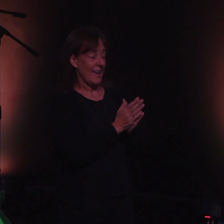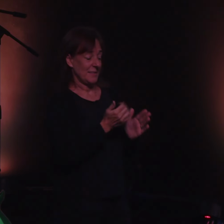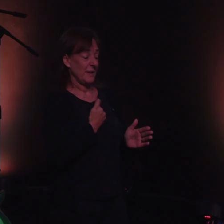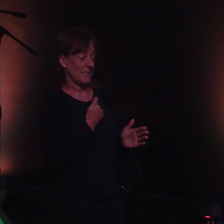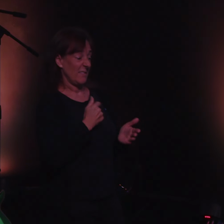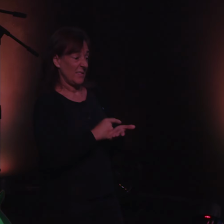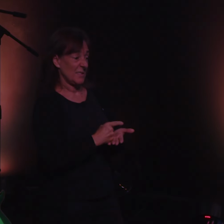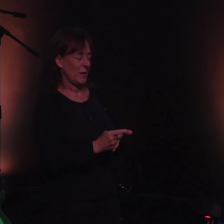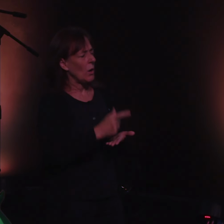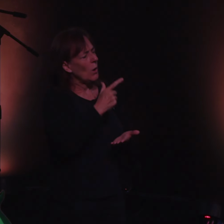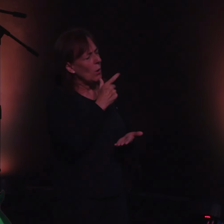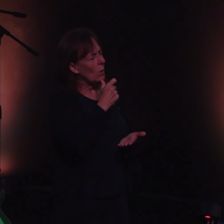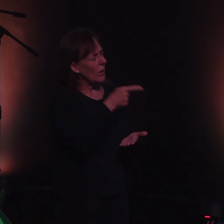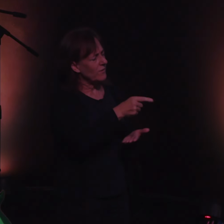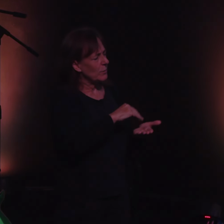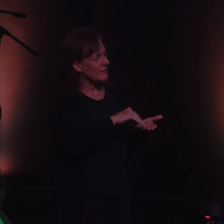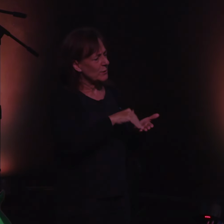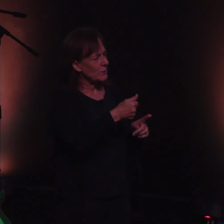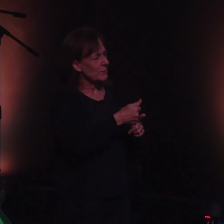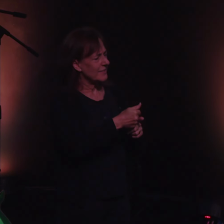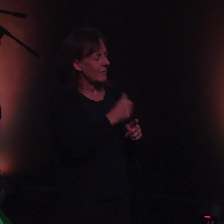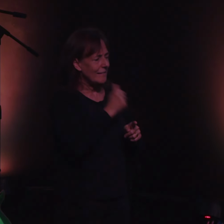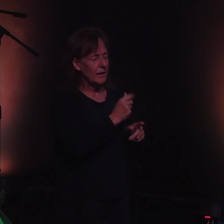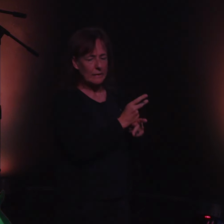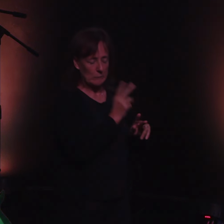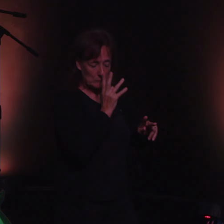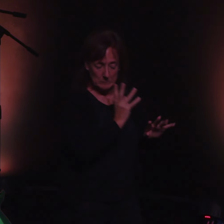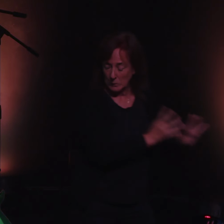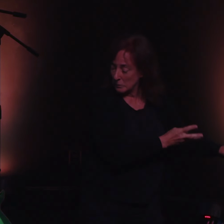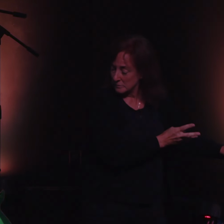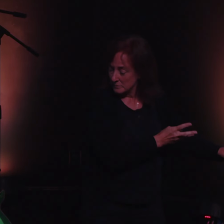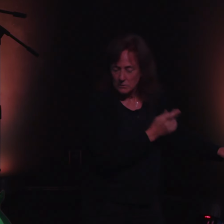week. Who have you excused yourself from caring about?